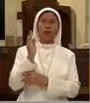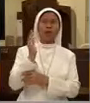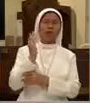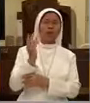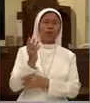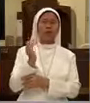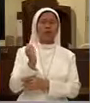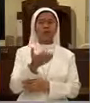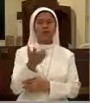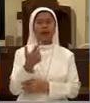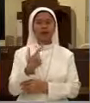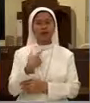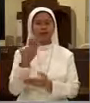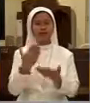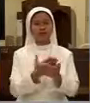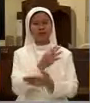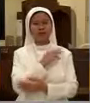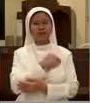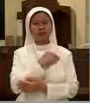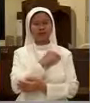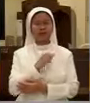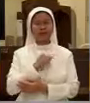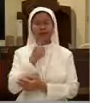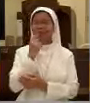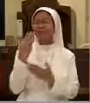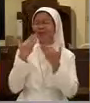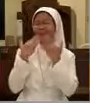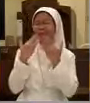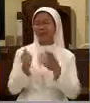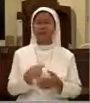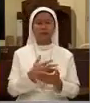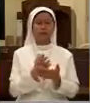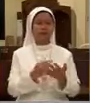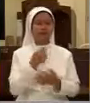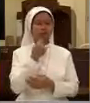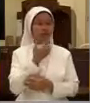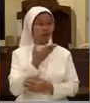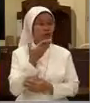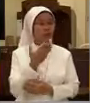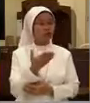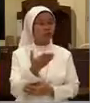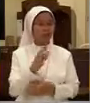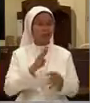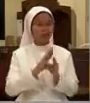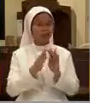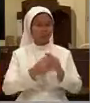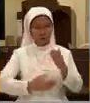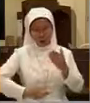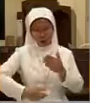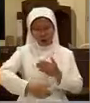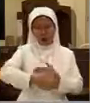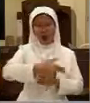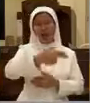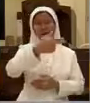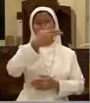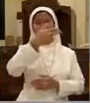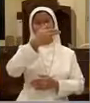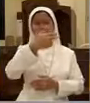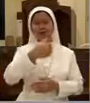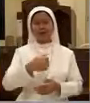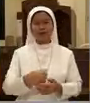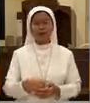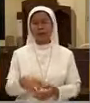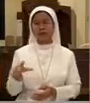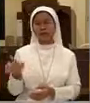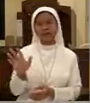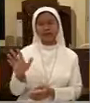you have a new mission. Okay, thank you. Some say, oh, you are being promoted. I say, oh,